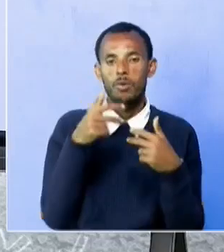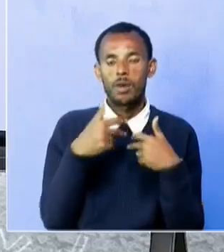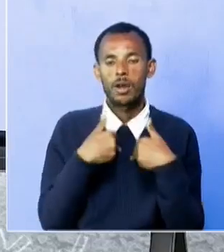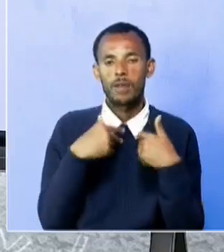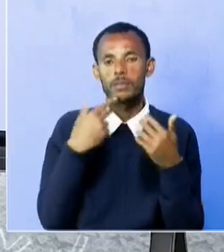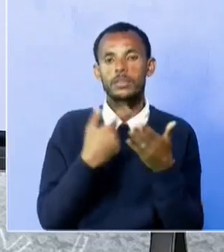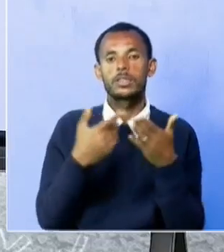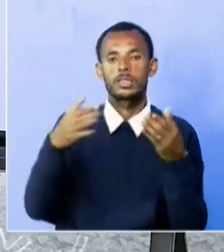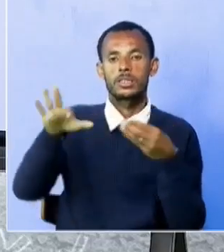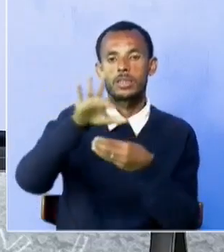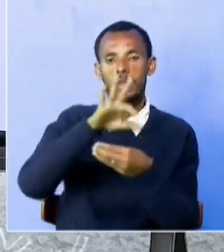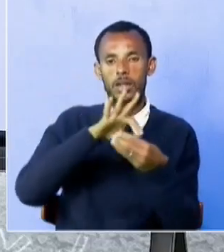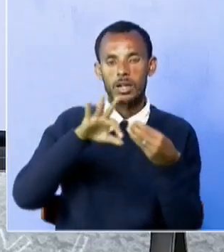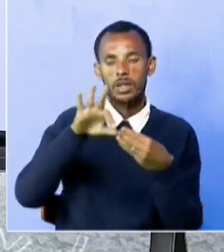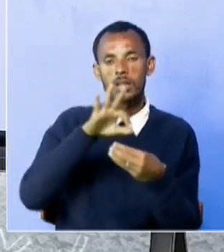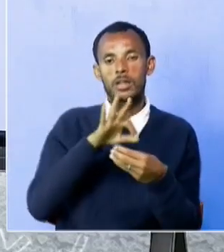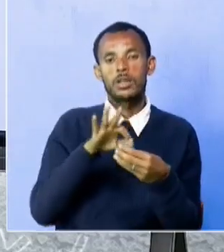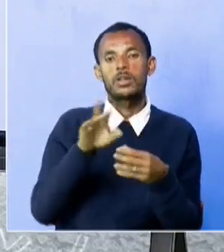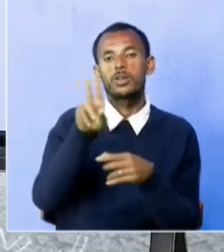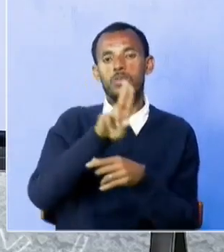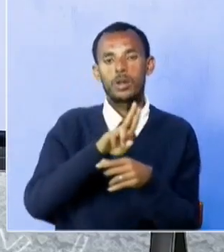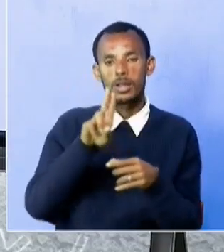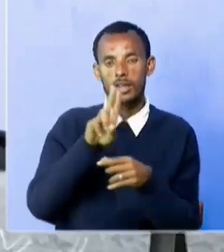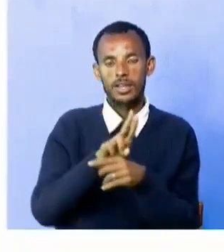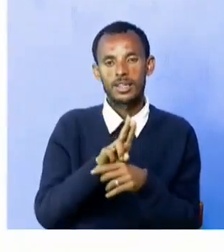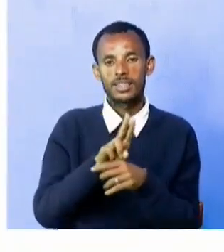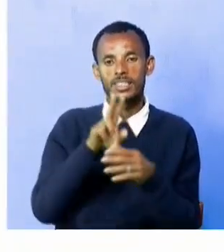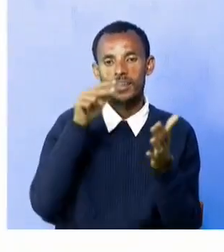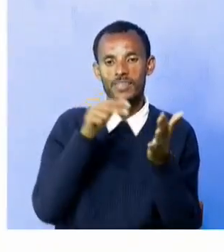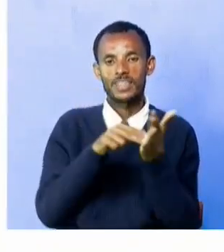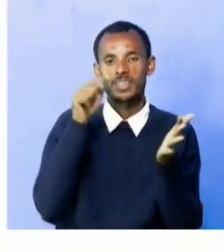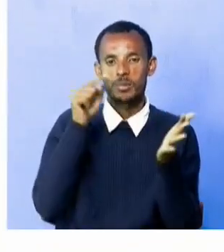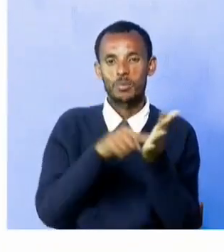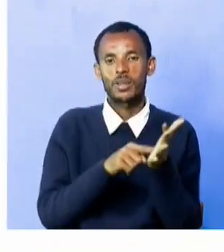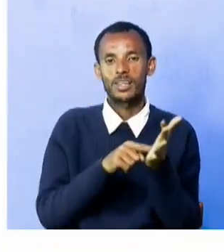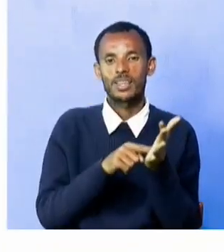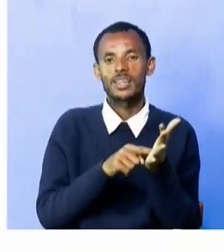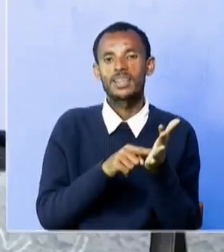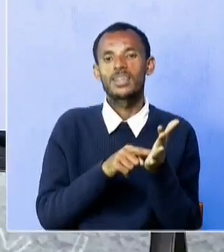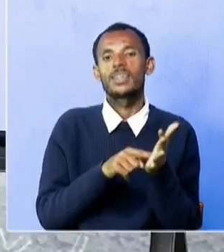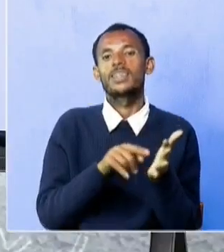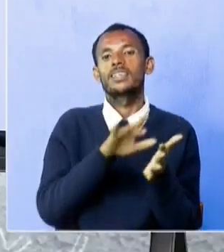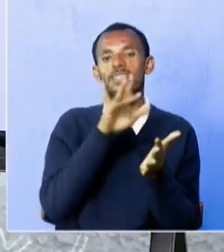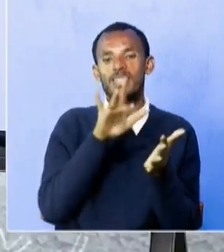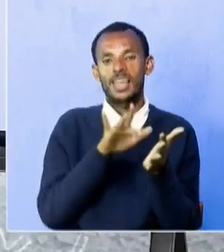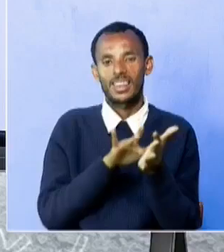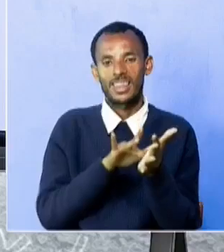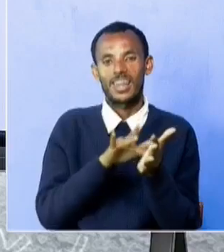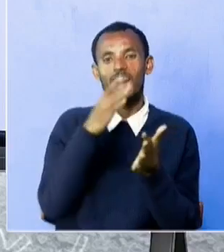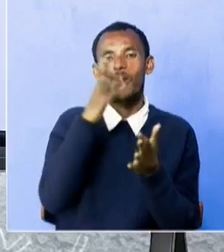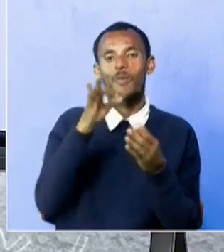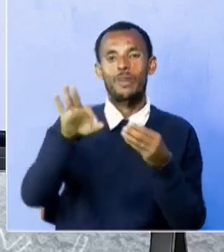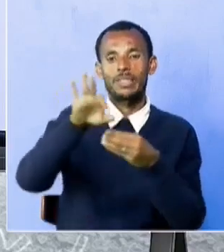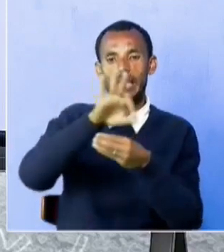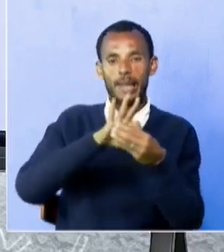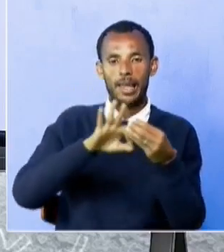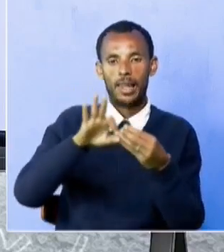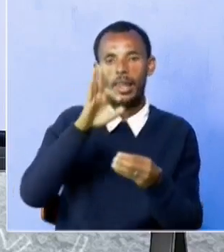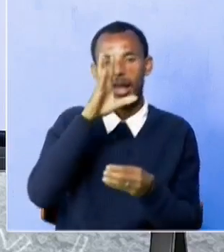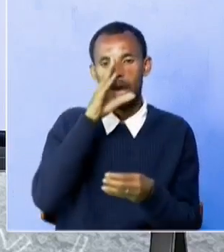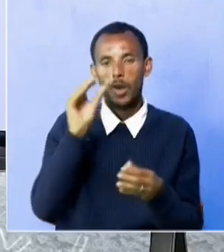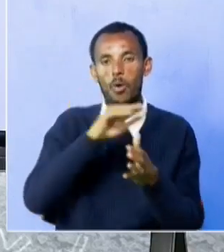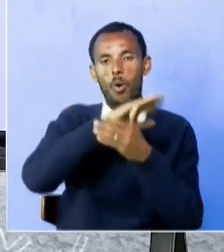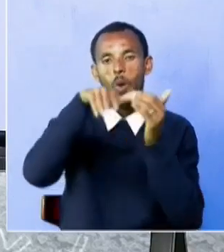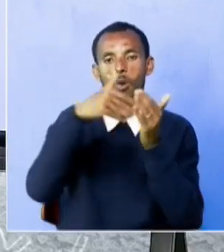this circle, usually the fixed point is the center of a circle, and all